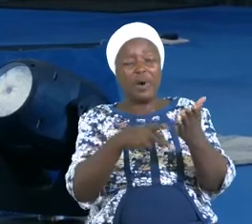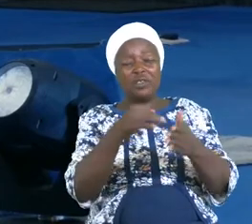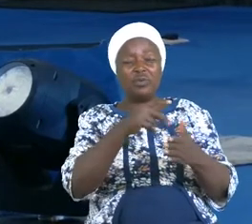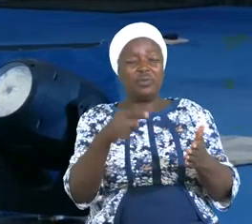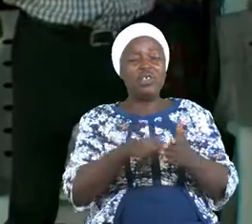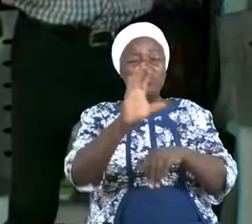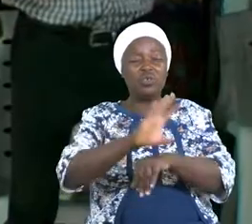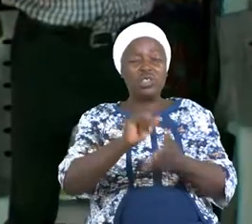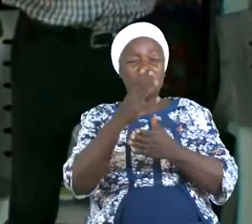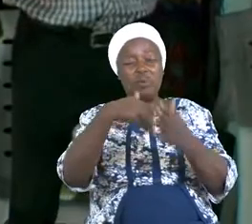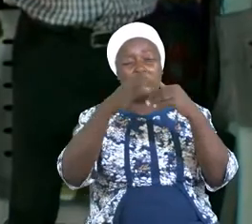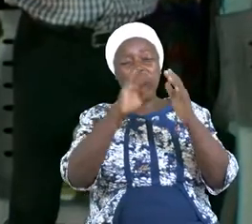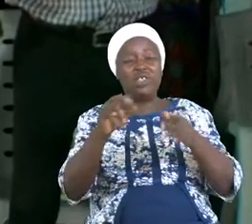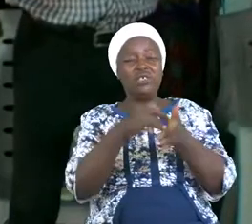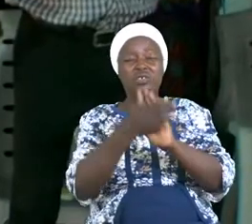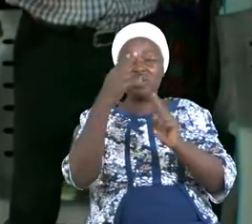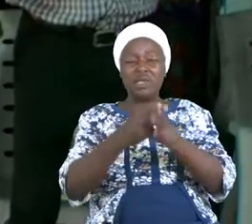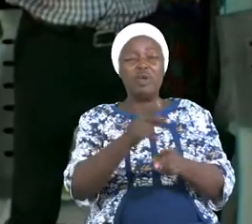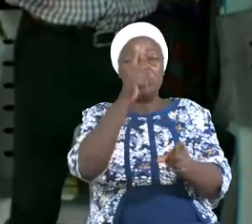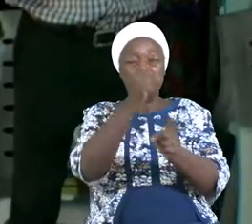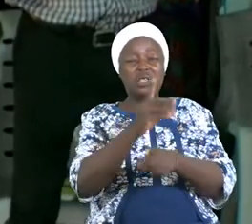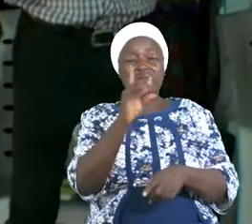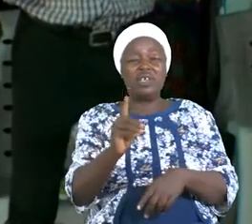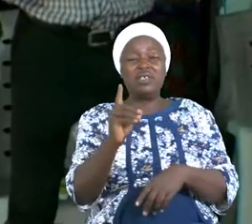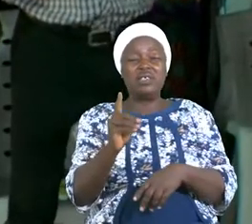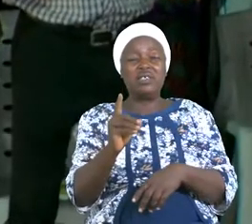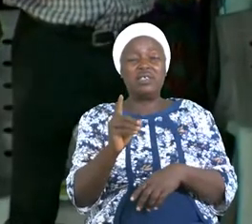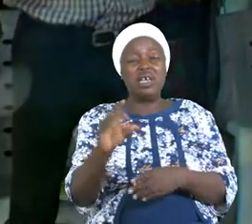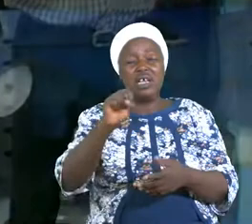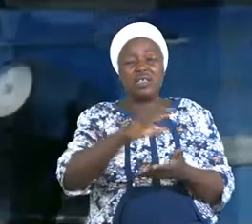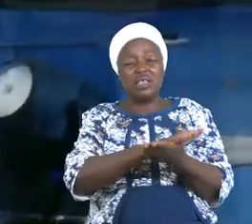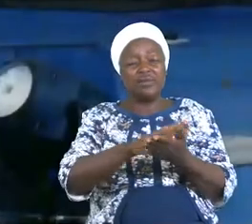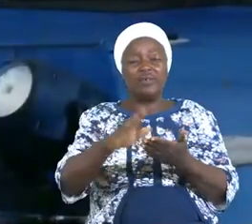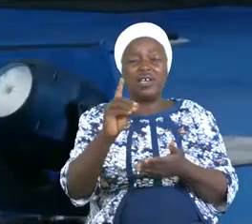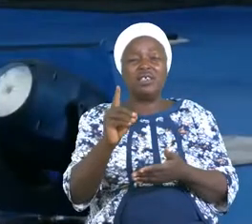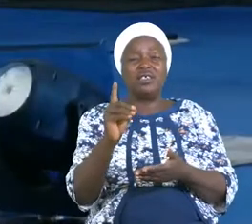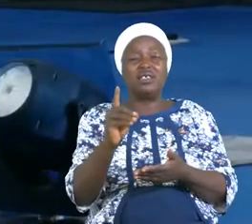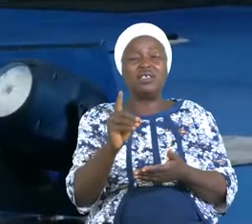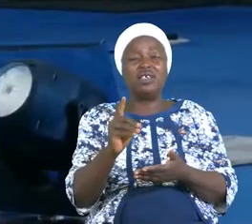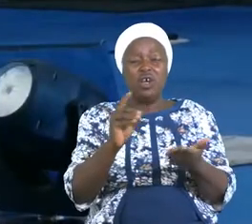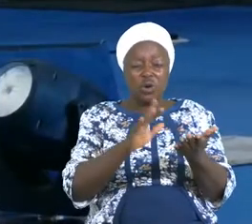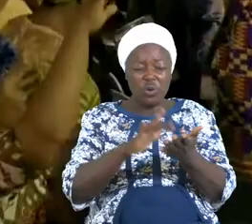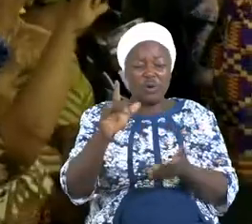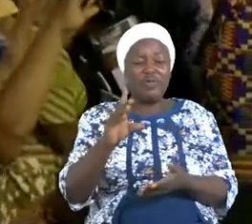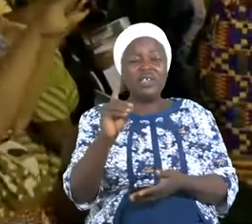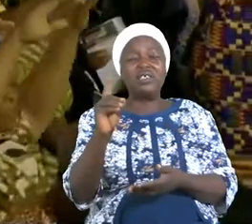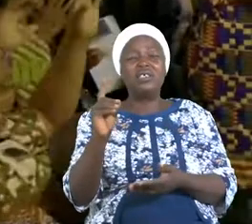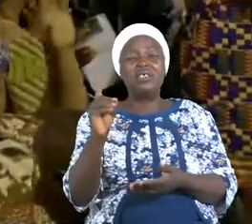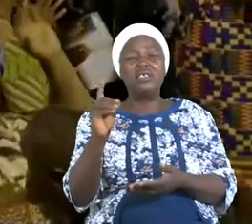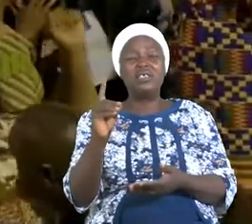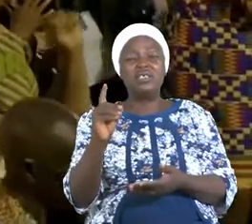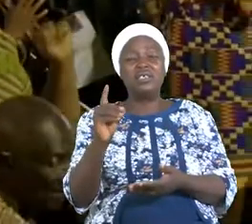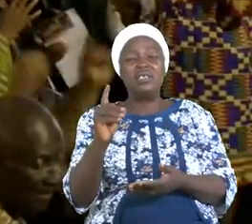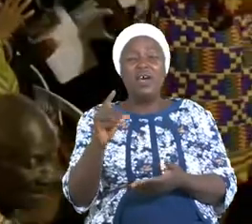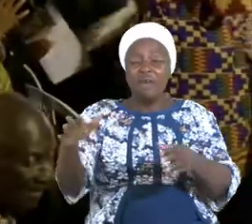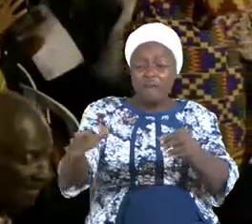building. Amen. Justified, sanctified, glorified, filled with the